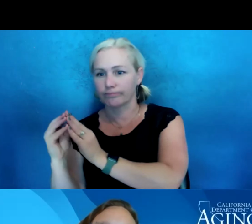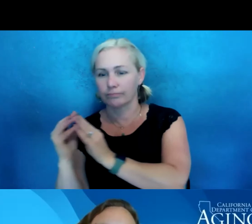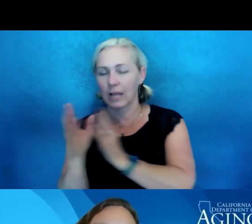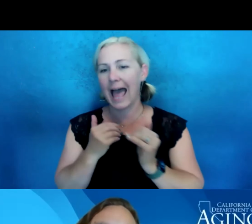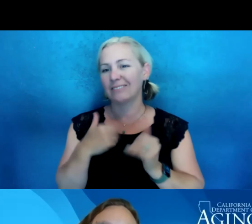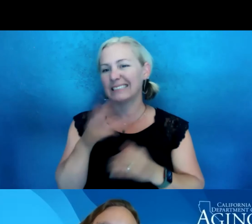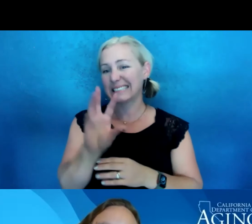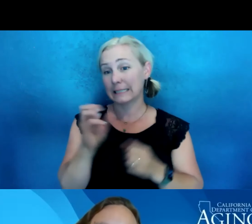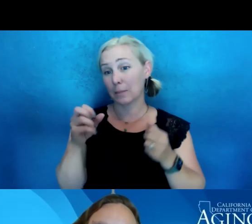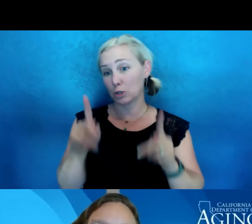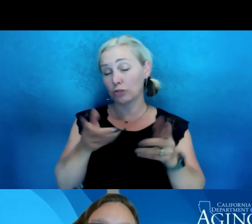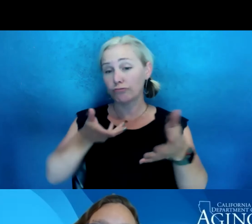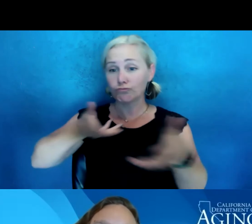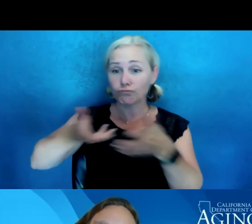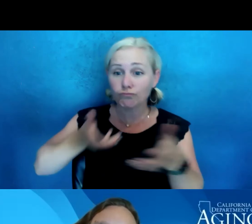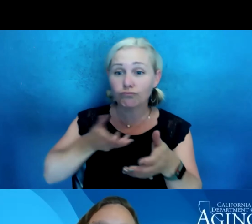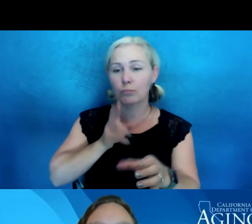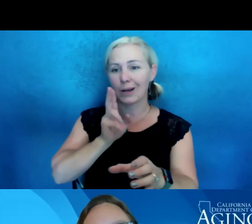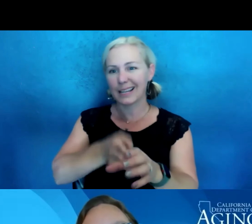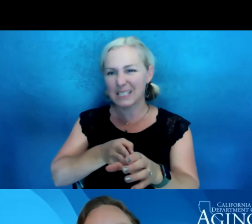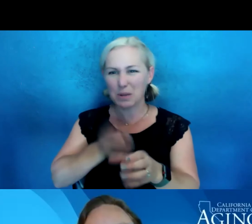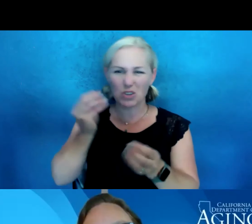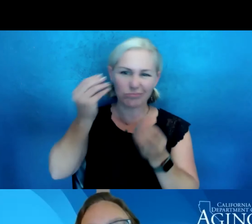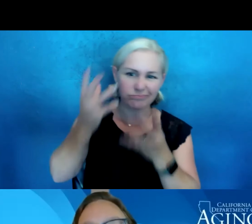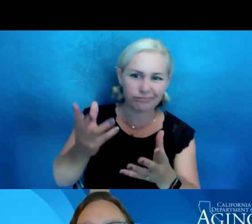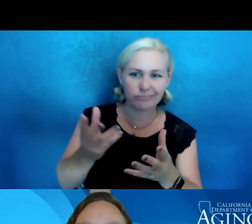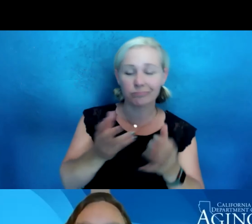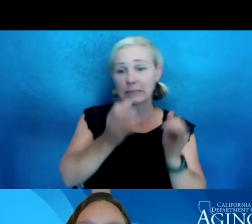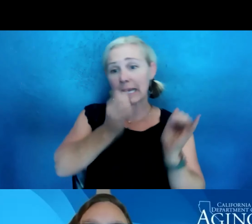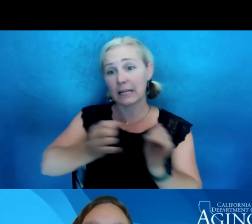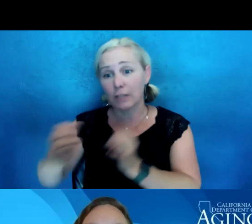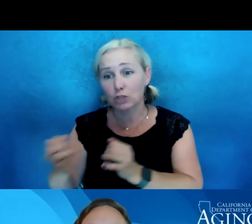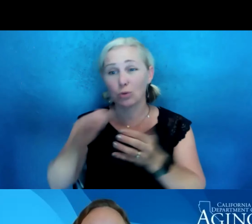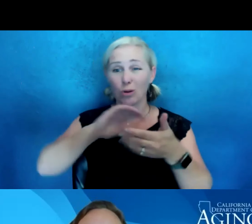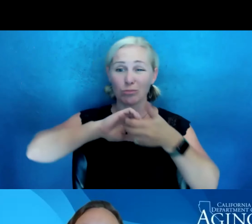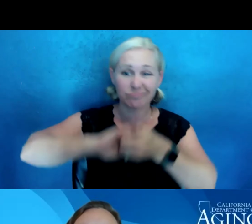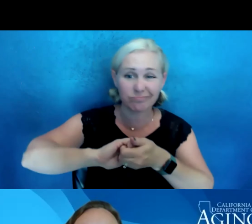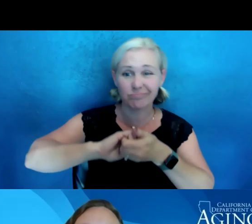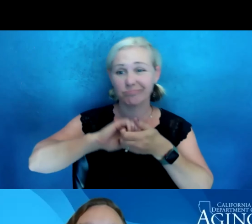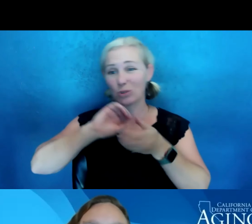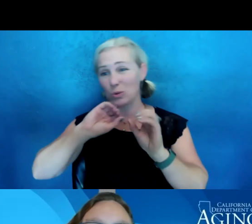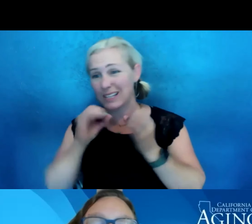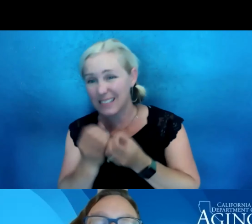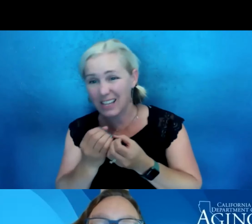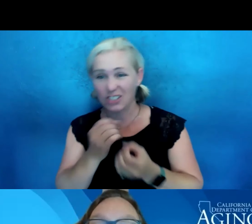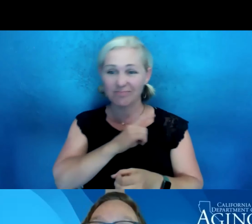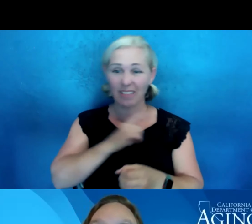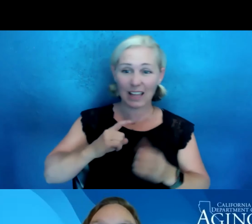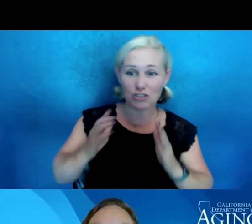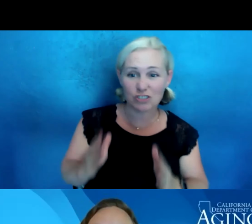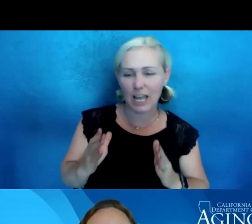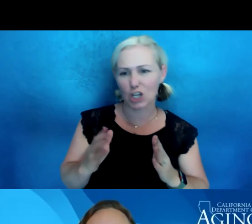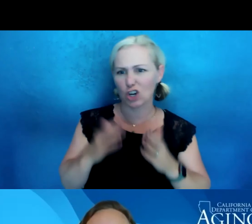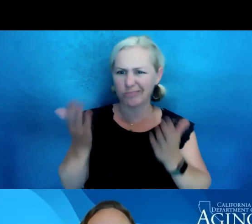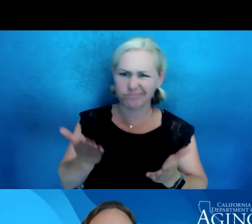engage and participate and give your input as an individual, as an organization, as a community, as an elected official, as a legislator. And we want to make